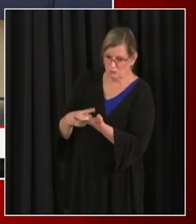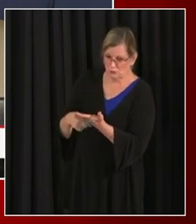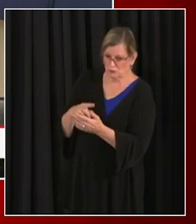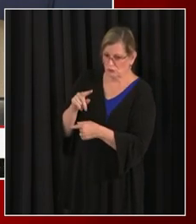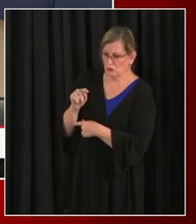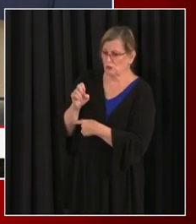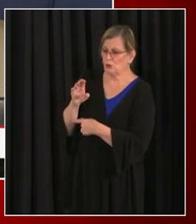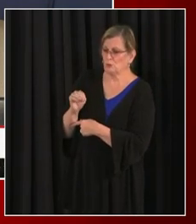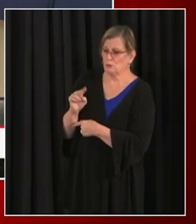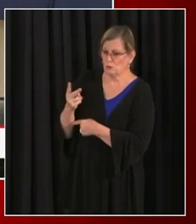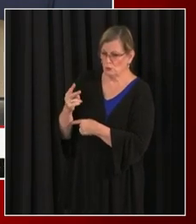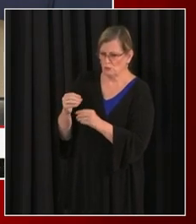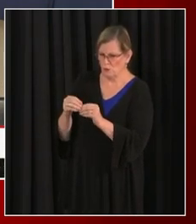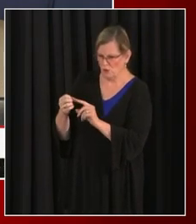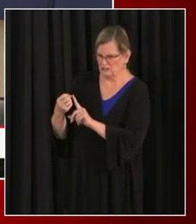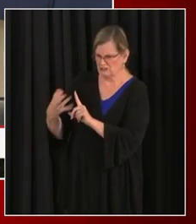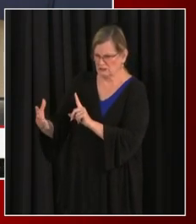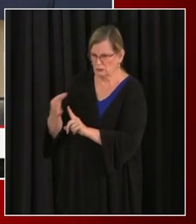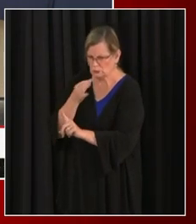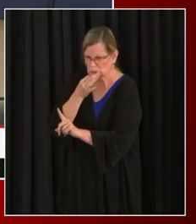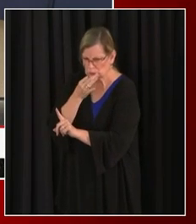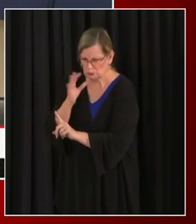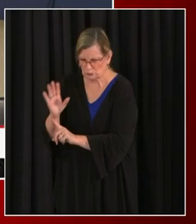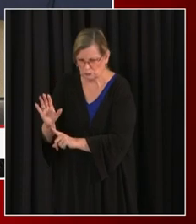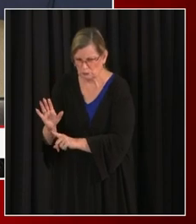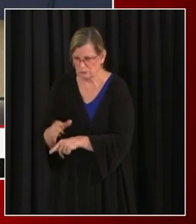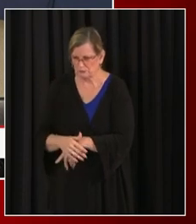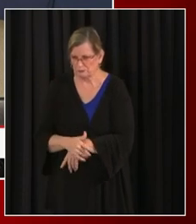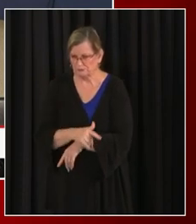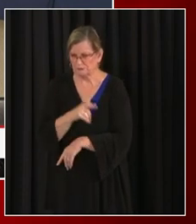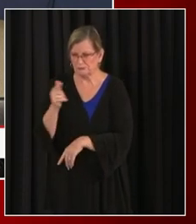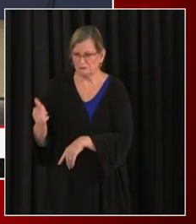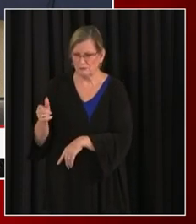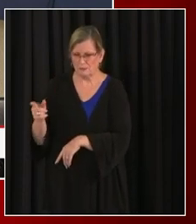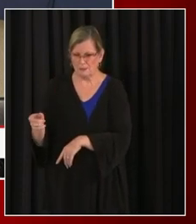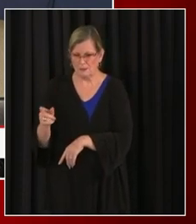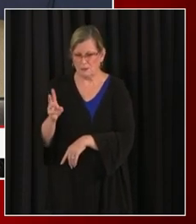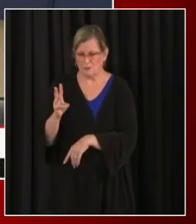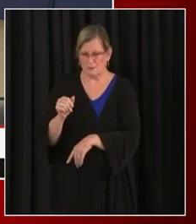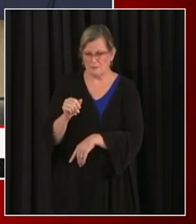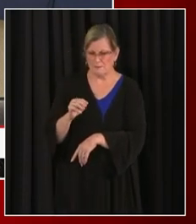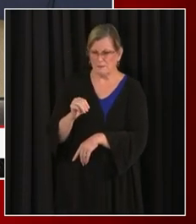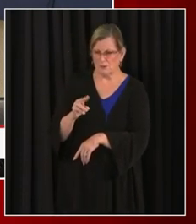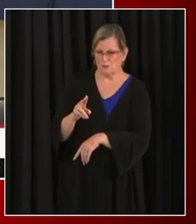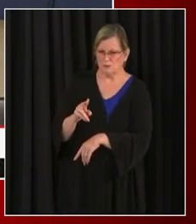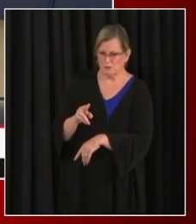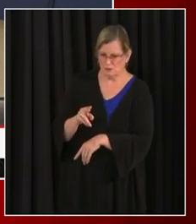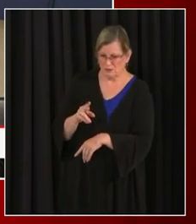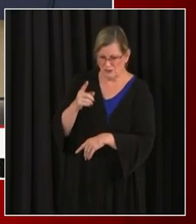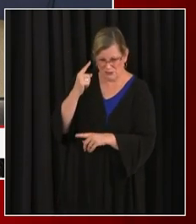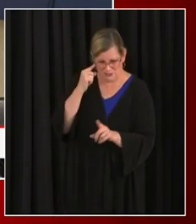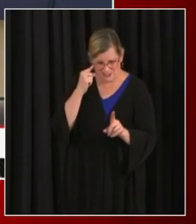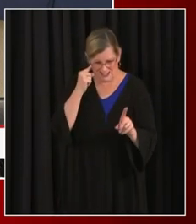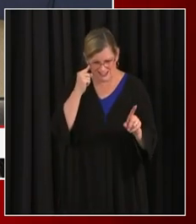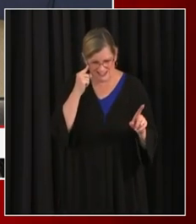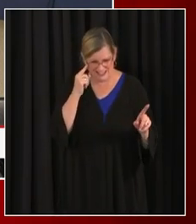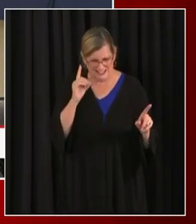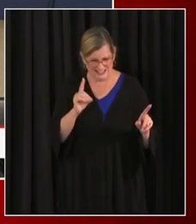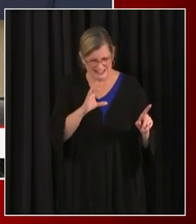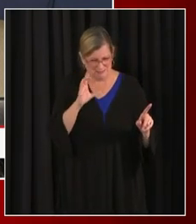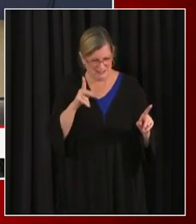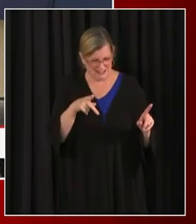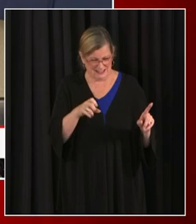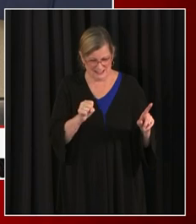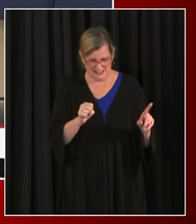fulsome update later. Like next week. Yeah, yes. Speaking of which, do you think that DCPS